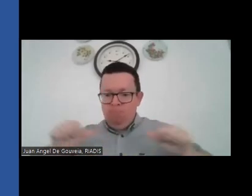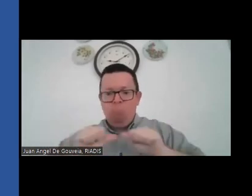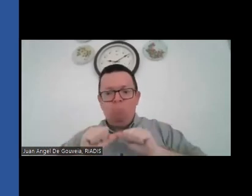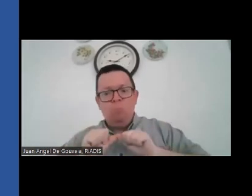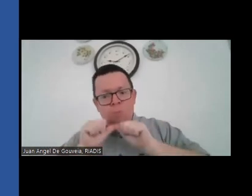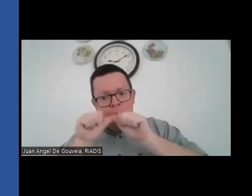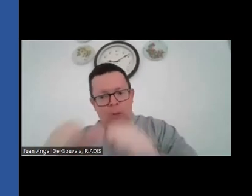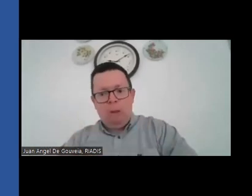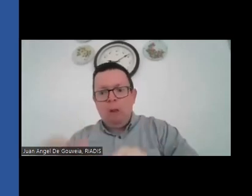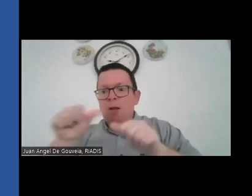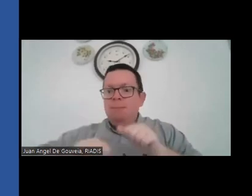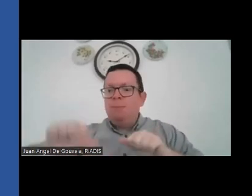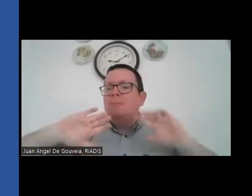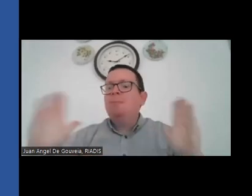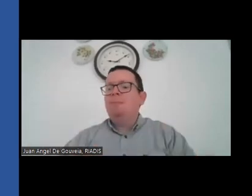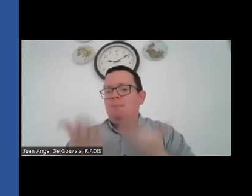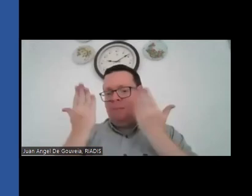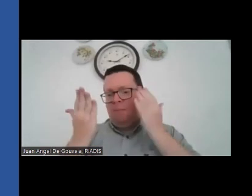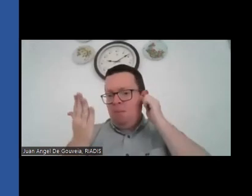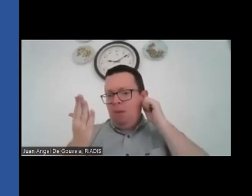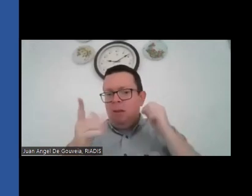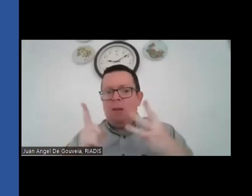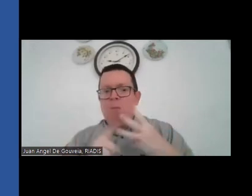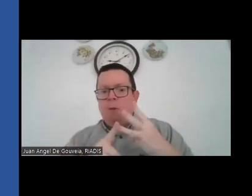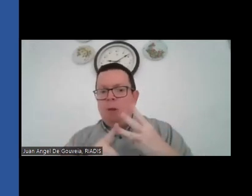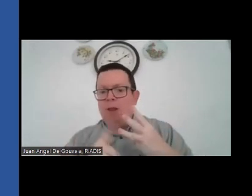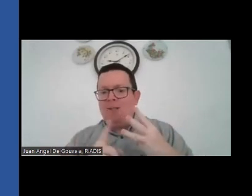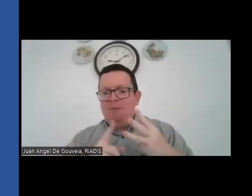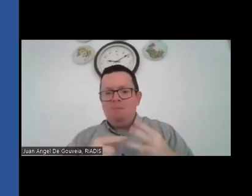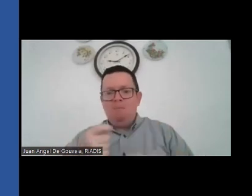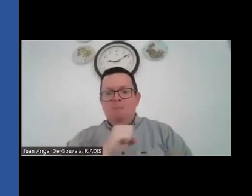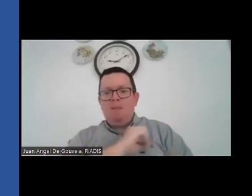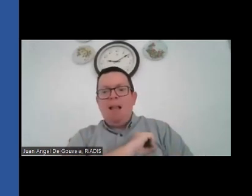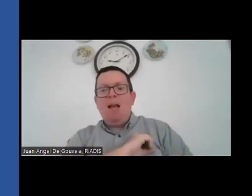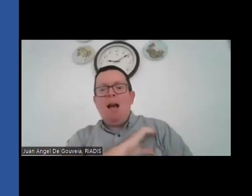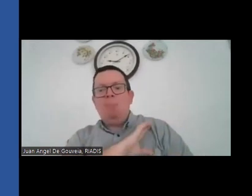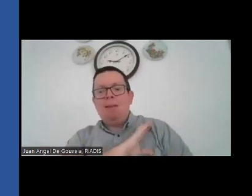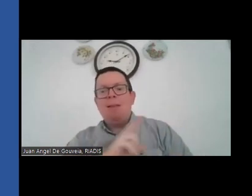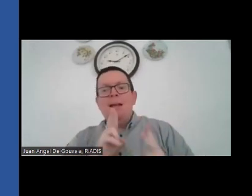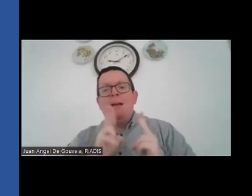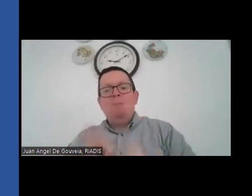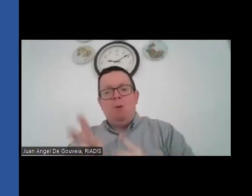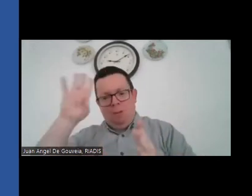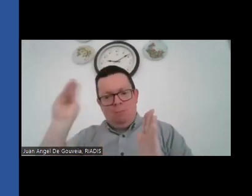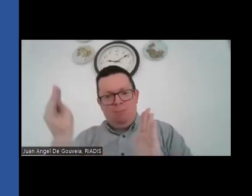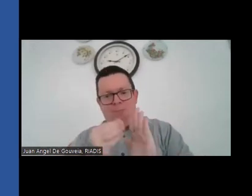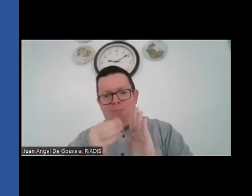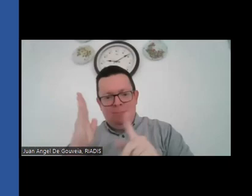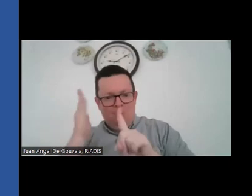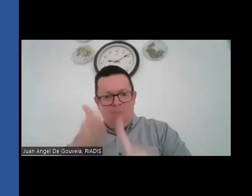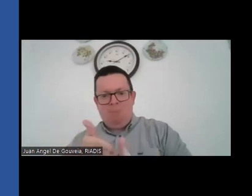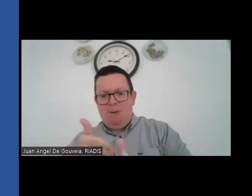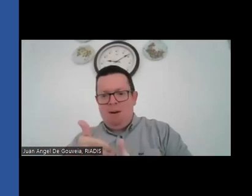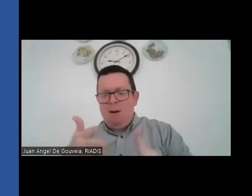is actions to exchange response capabilities aimed at improving preparedness for response,